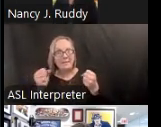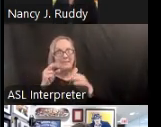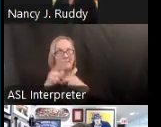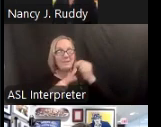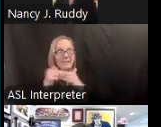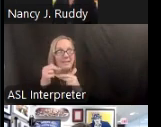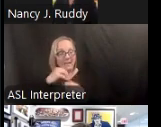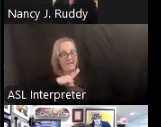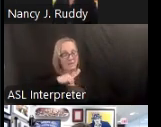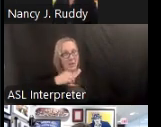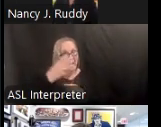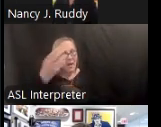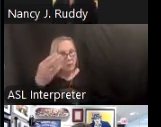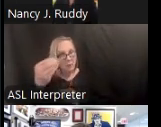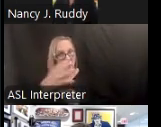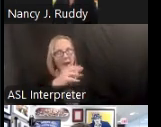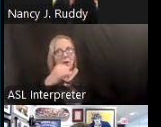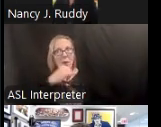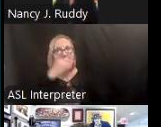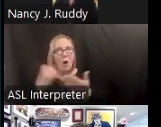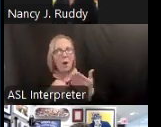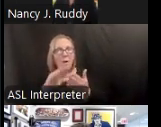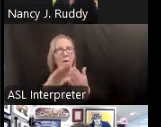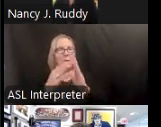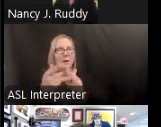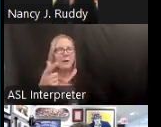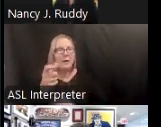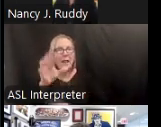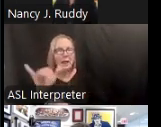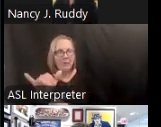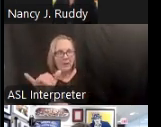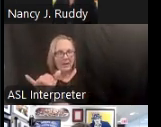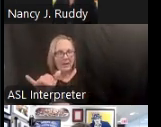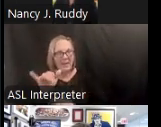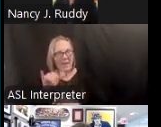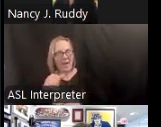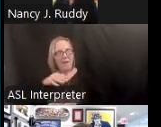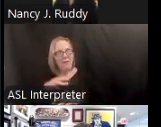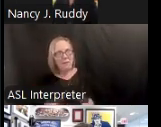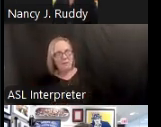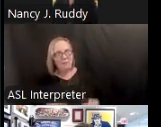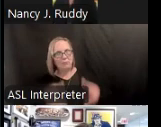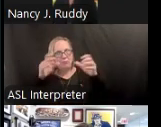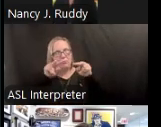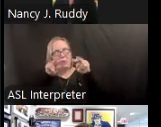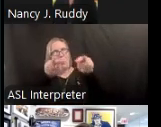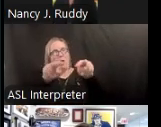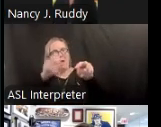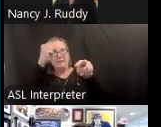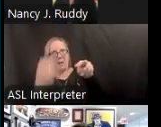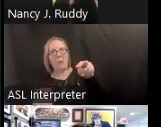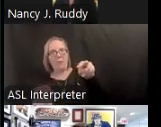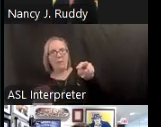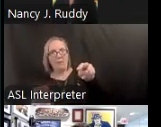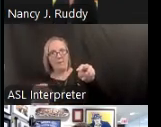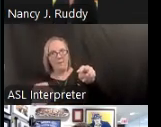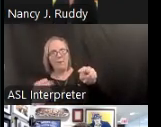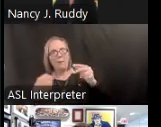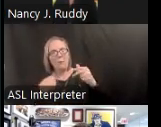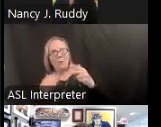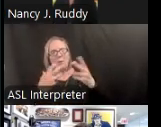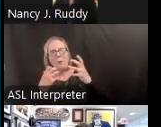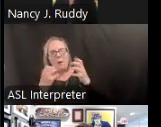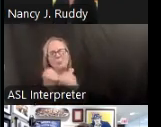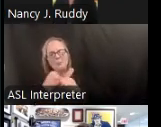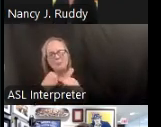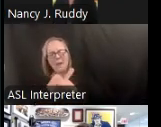a community gallery. This rendering is a view of our building looking south. We hope that you see that we're proposing a